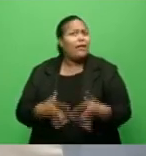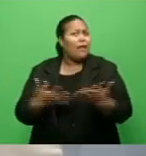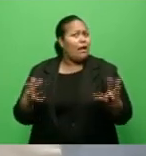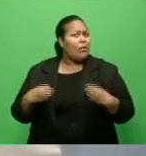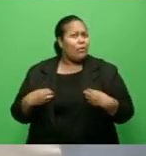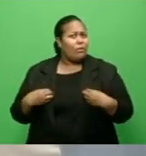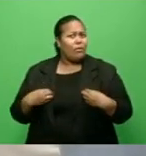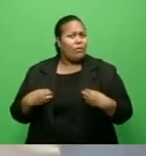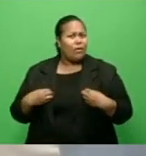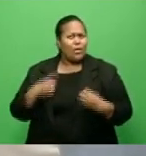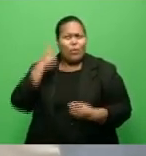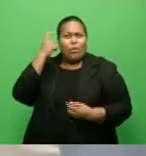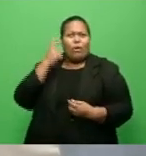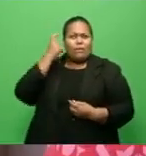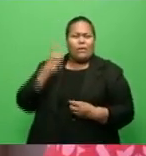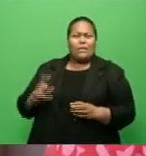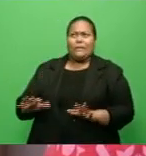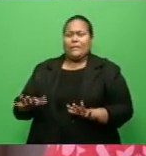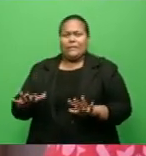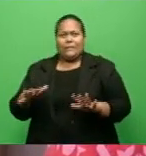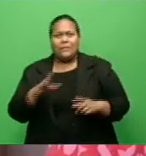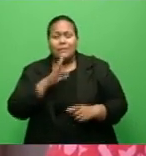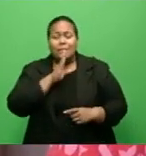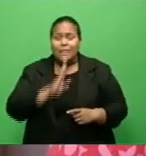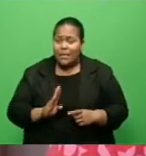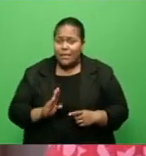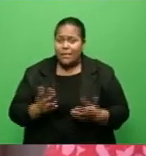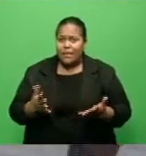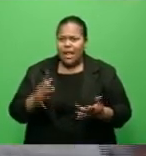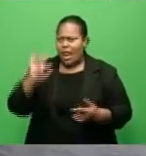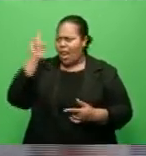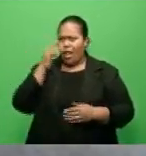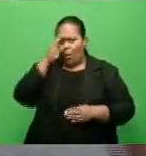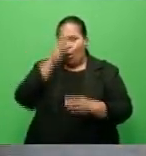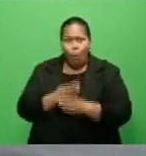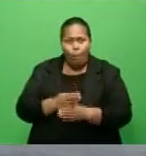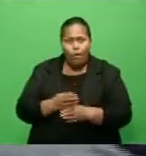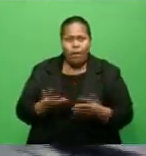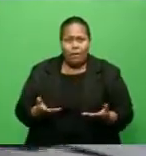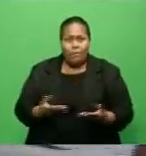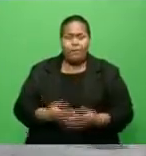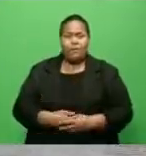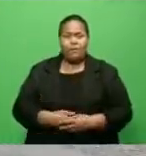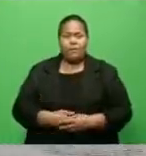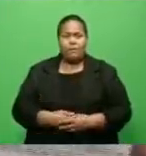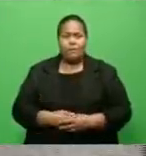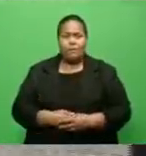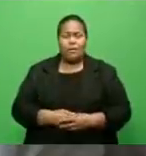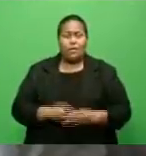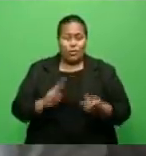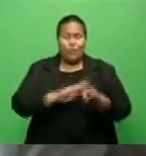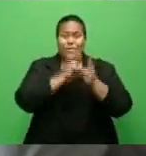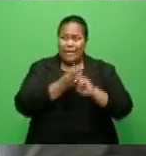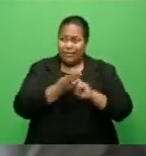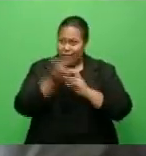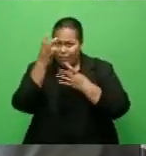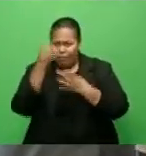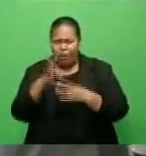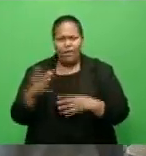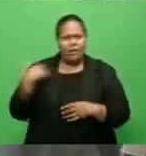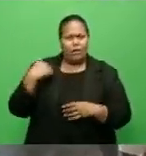anxiety, sadness, lack of hope. UNICEF says the impact of COVID-19 is expected to be